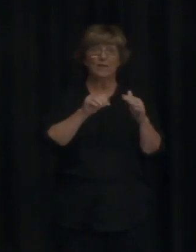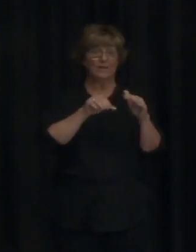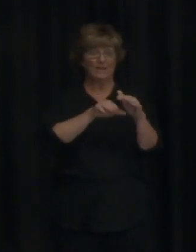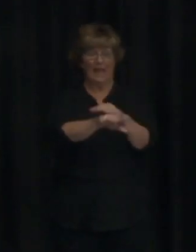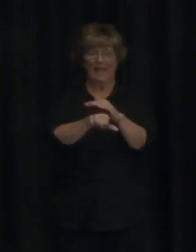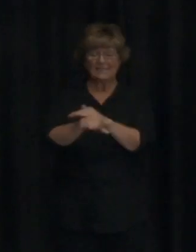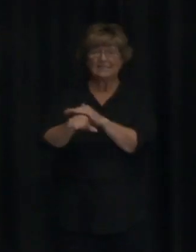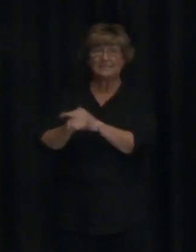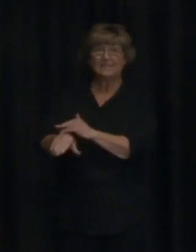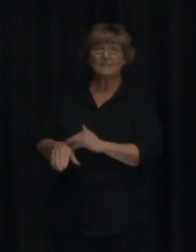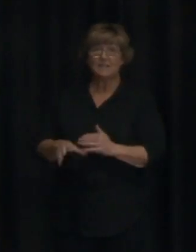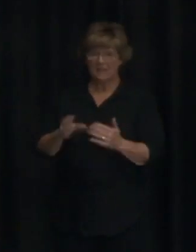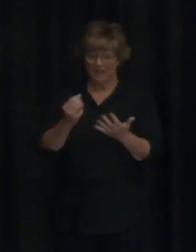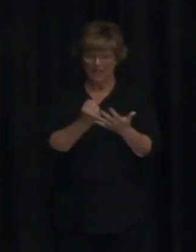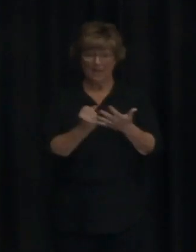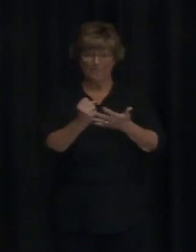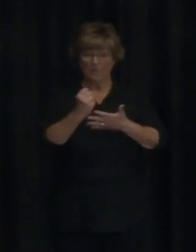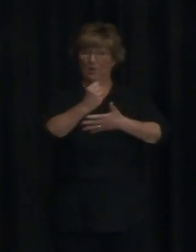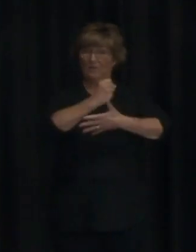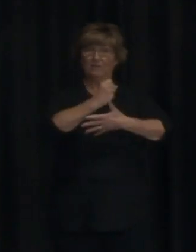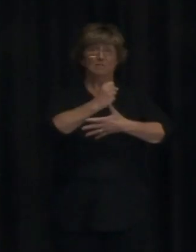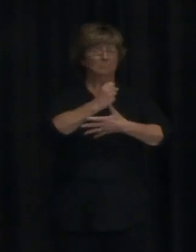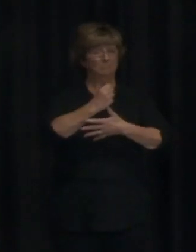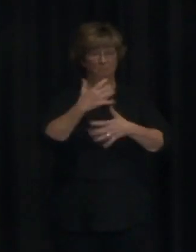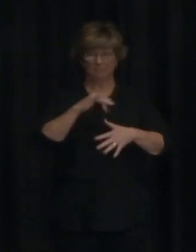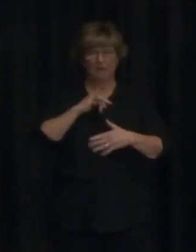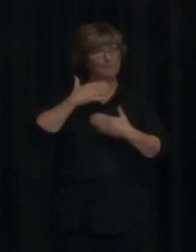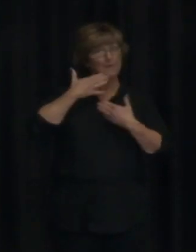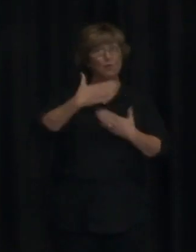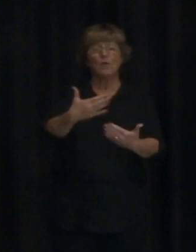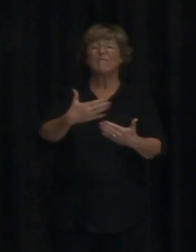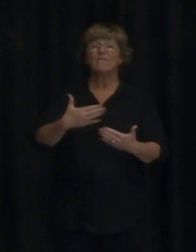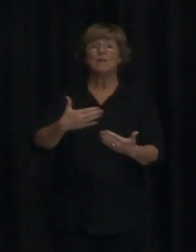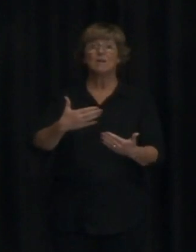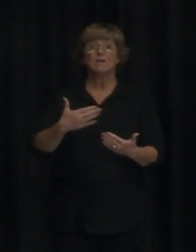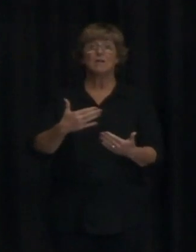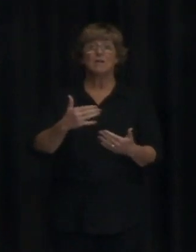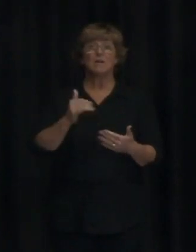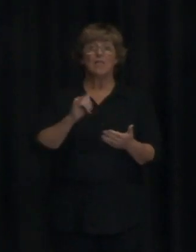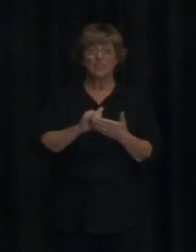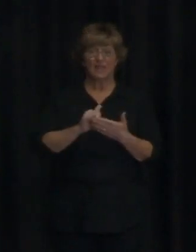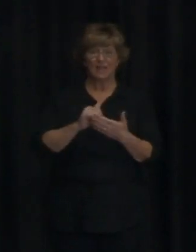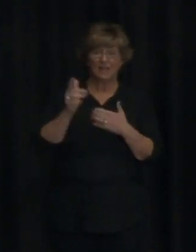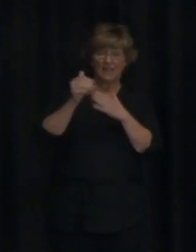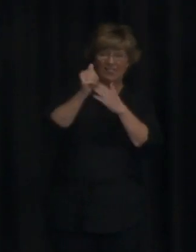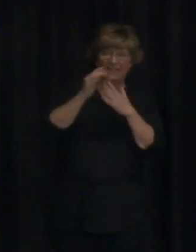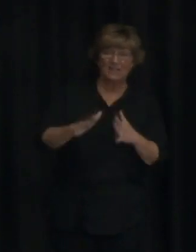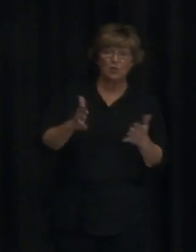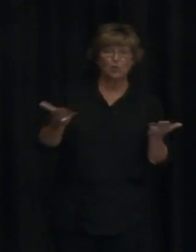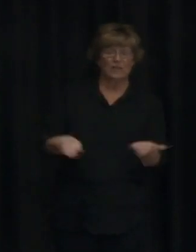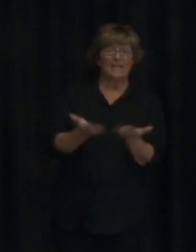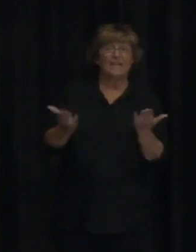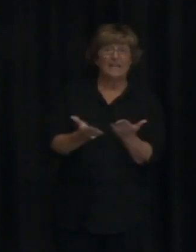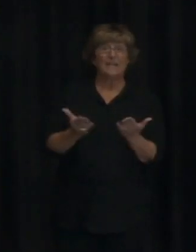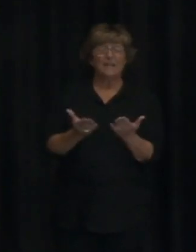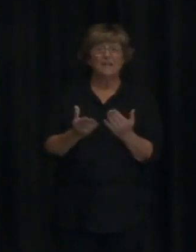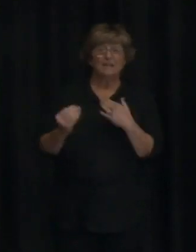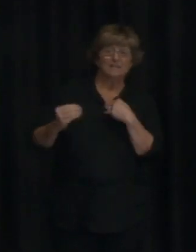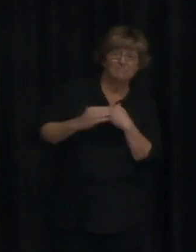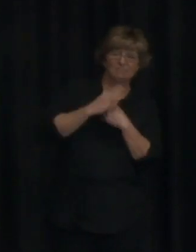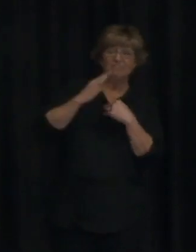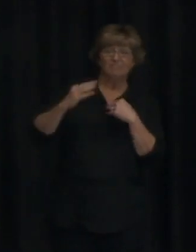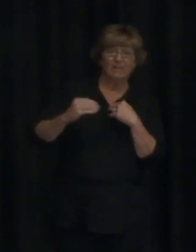relates to prioritization of vaccinations, and I'm very grateful that the two leaders are here and have been counseling us, advising